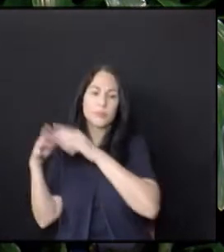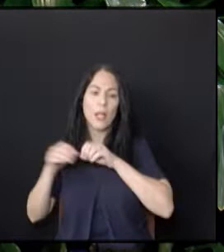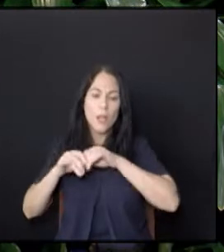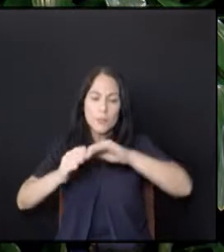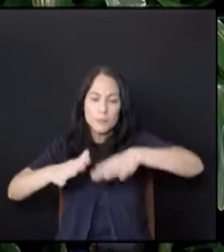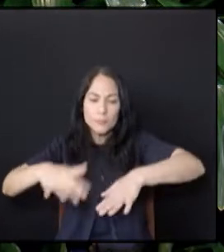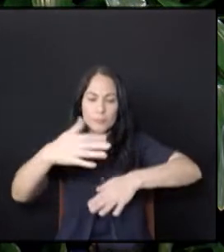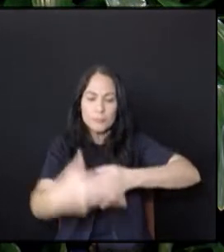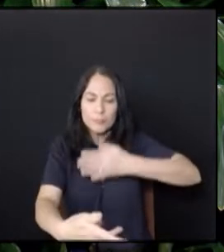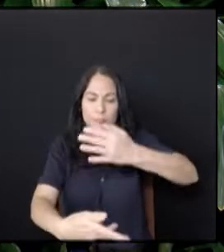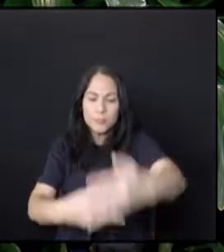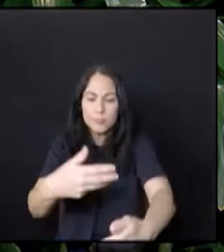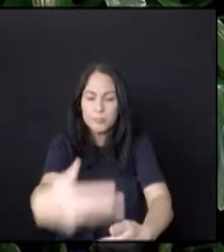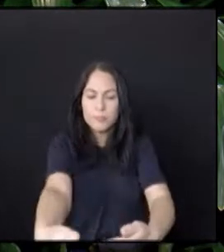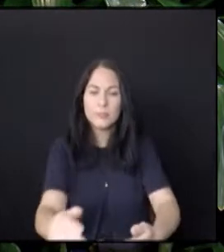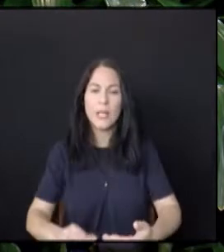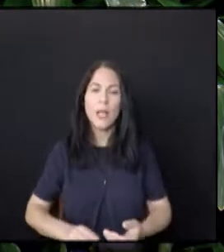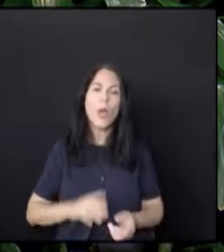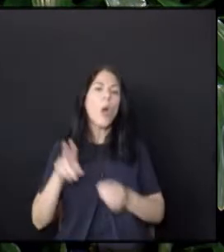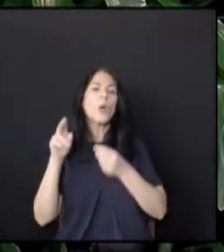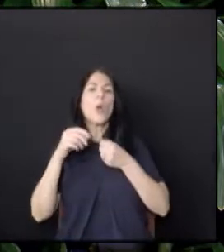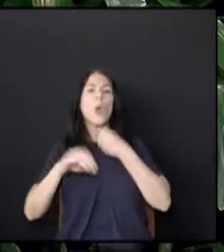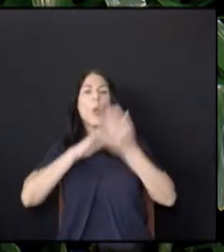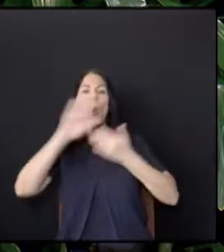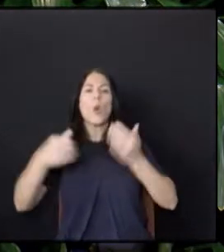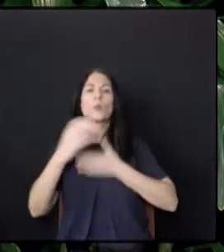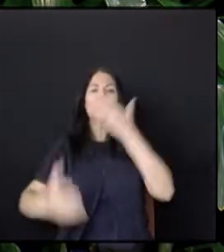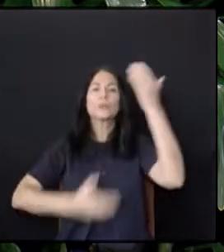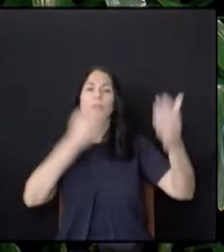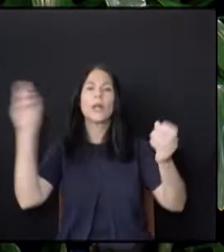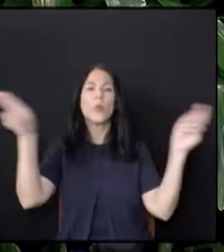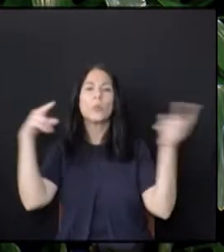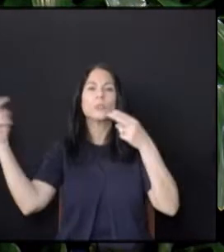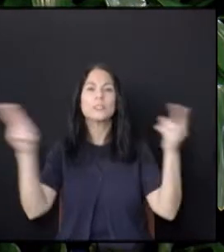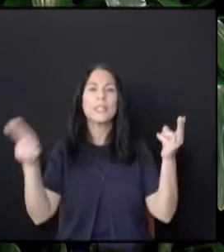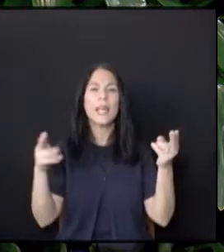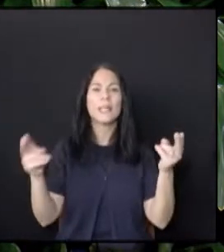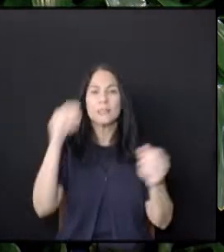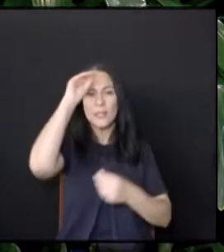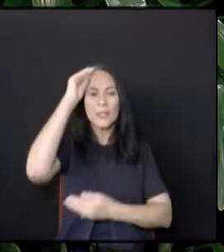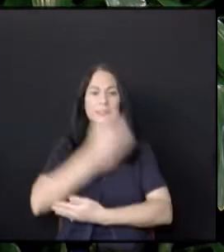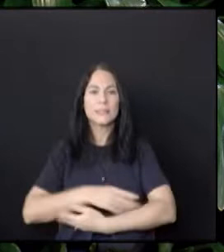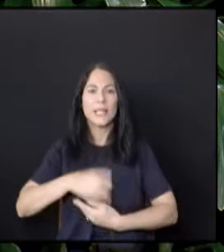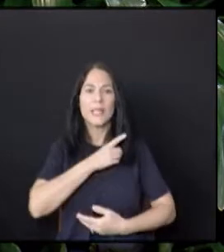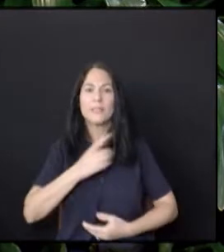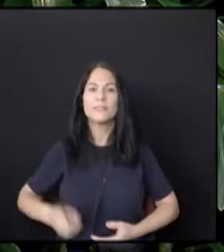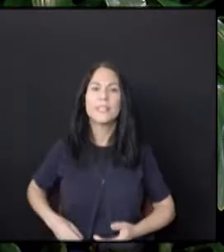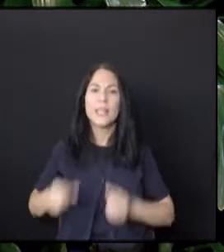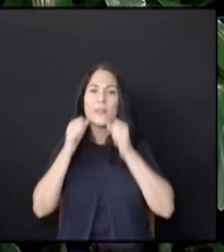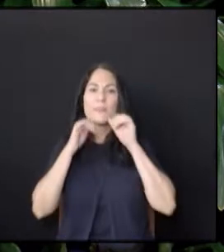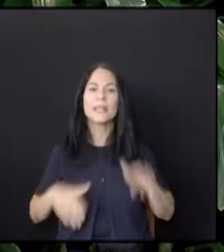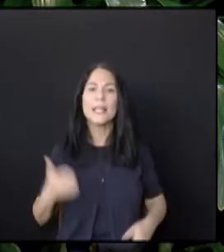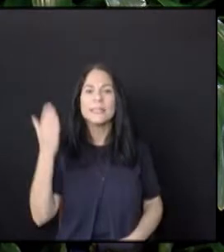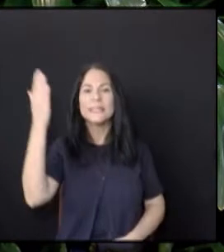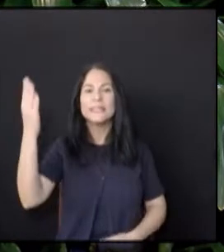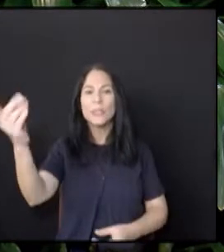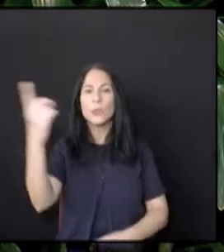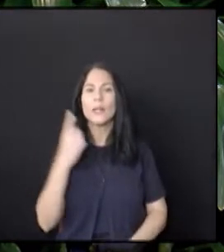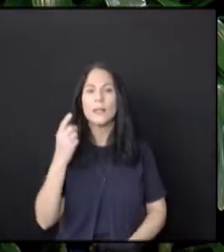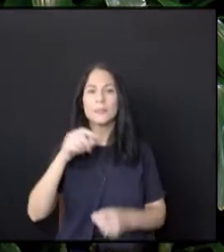shouting, "Hosanna to the Son of David! Blessed is he who comes in the name of the Lord! Hosanna in the